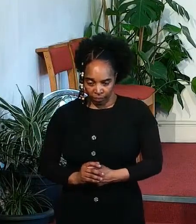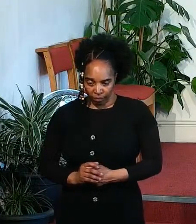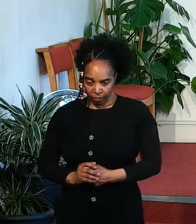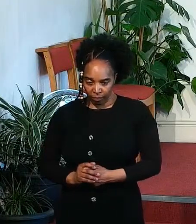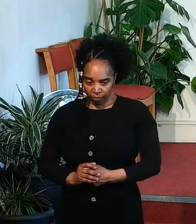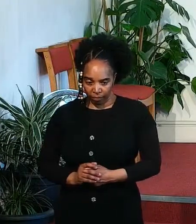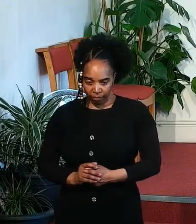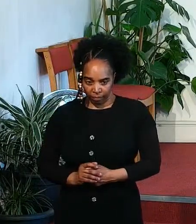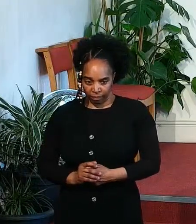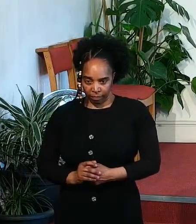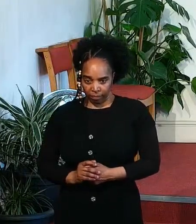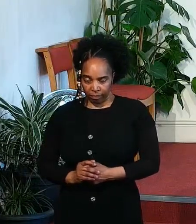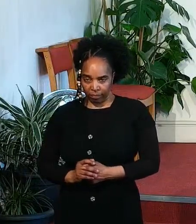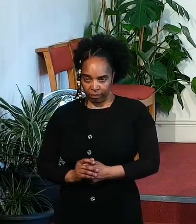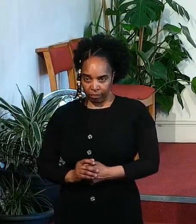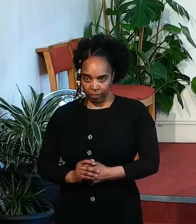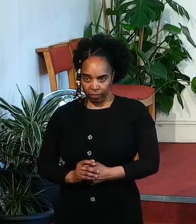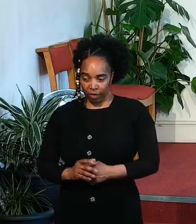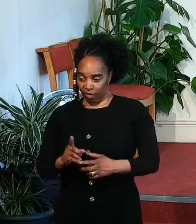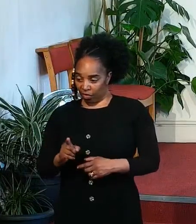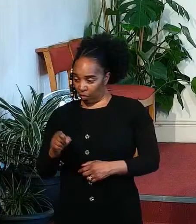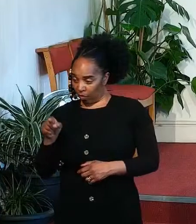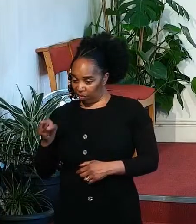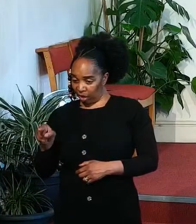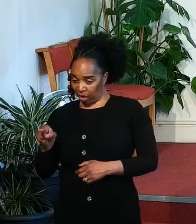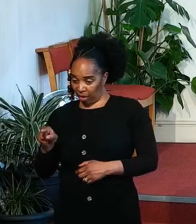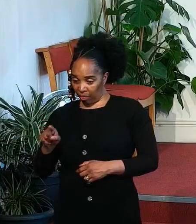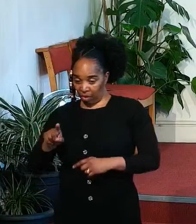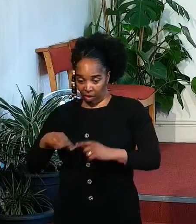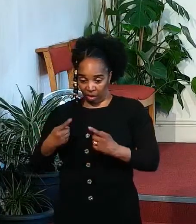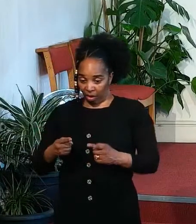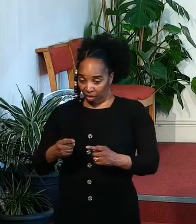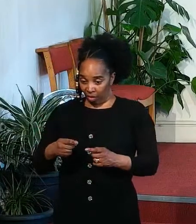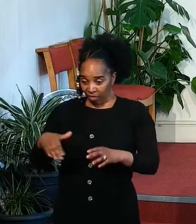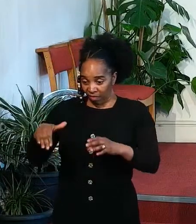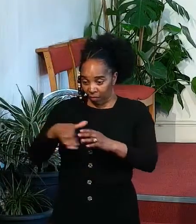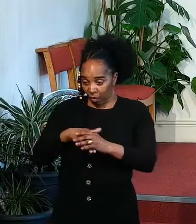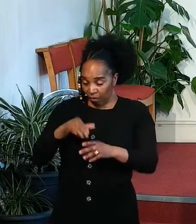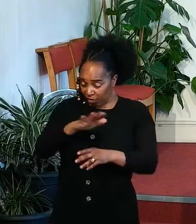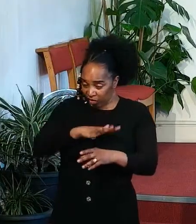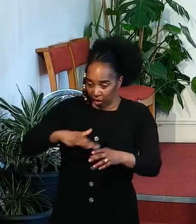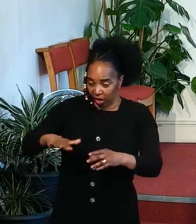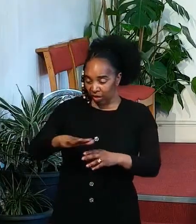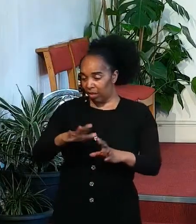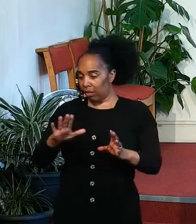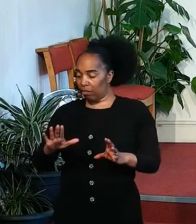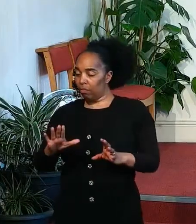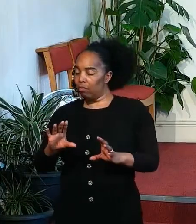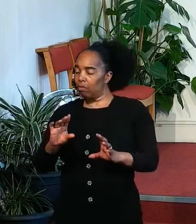that. It doesn't mean to say that they can't play a part in society, but you will see that sort of manifestation in